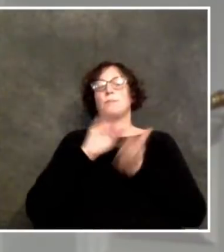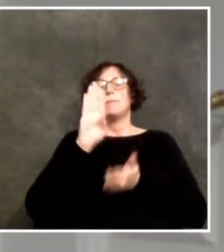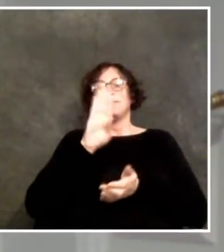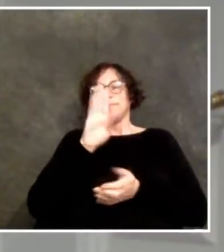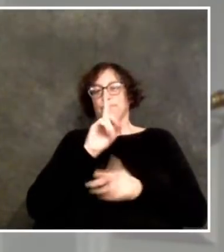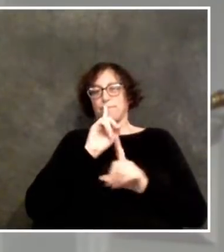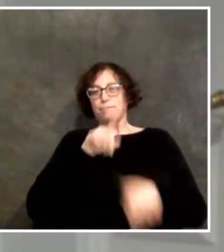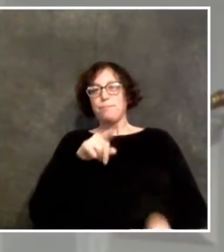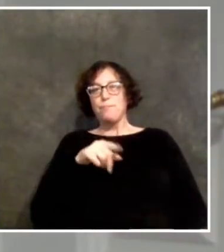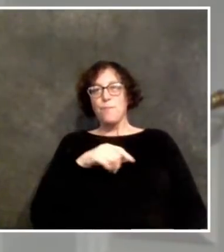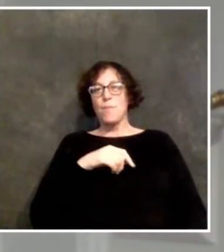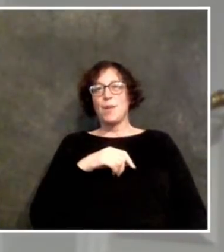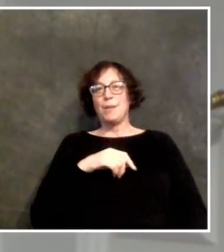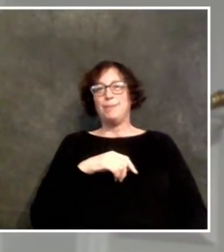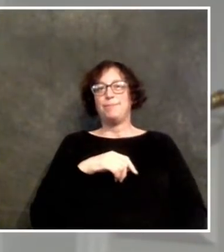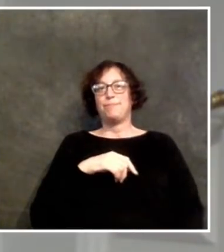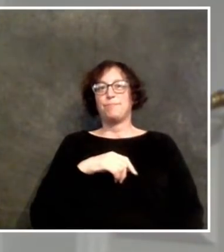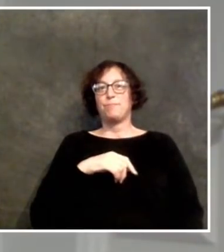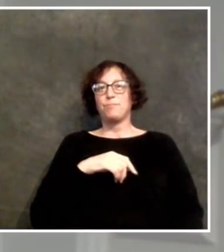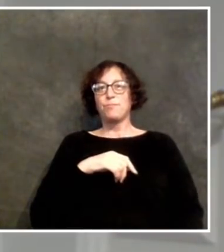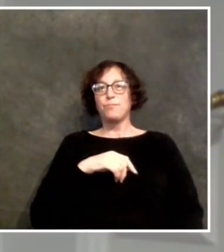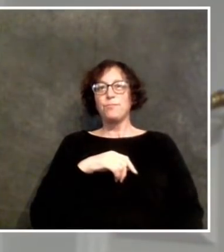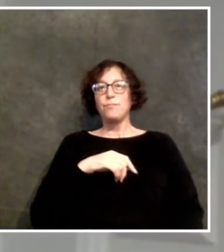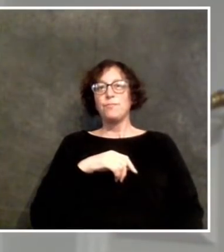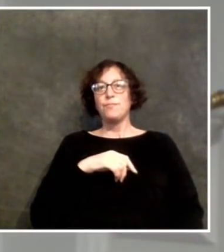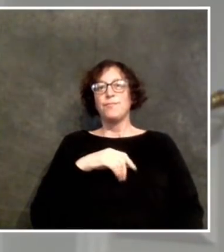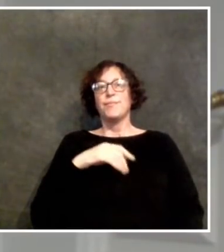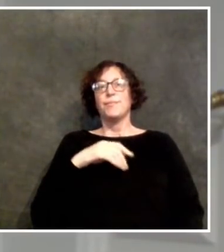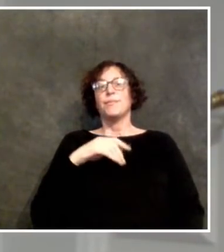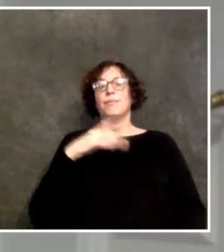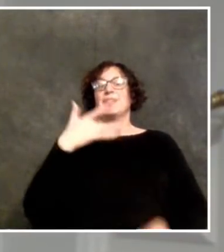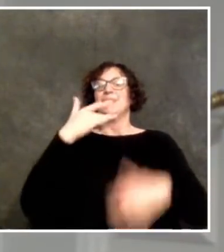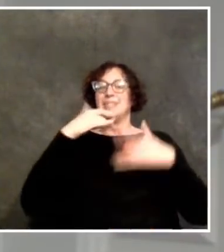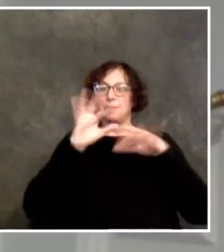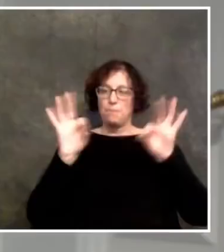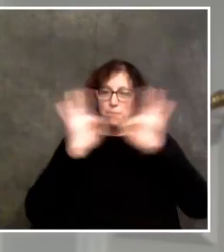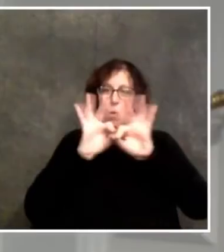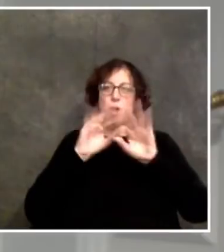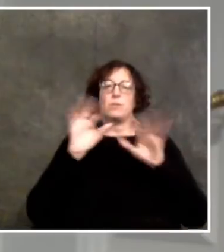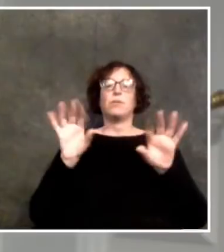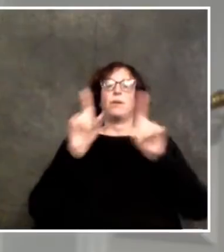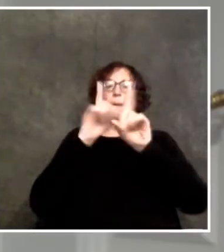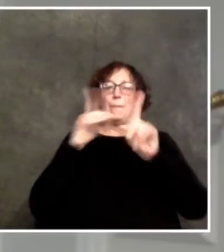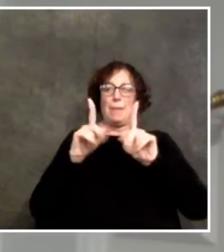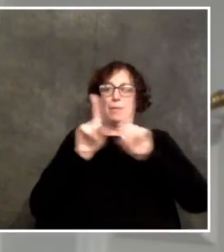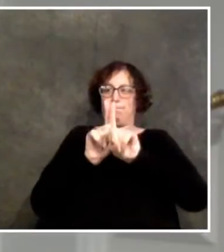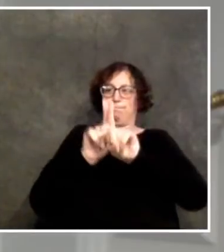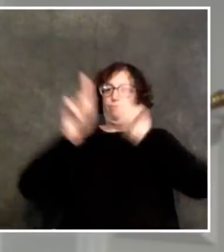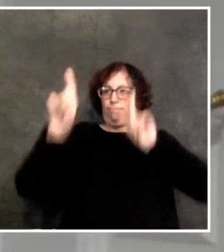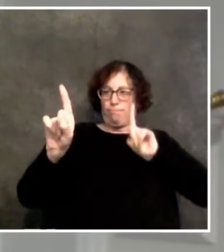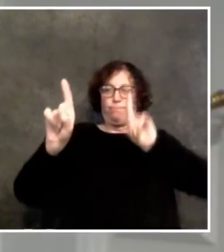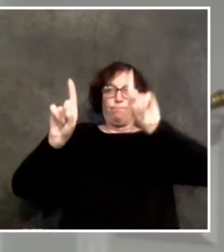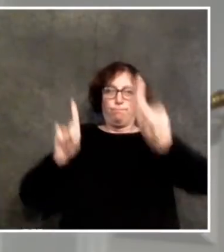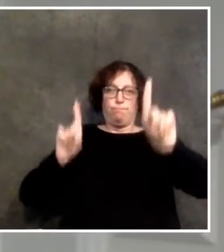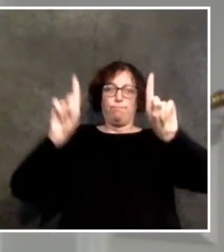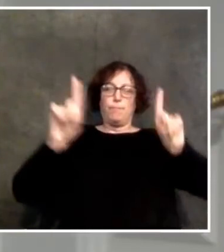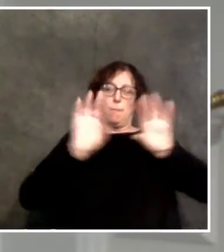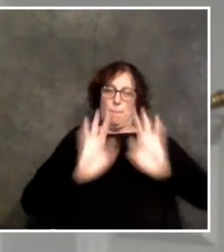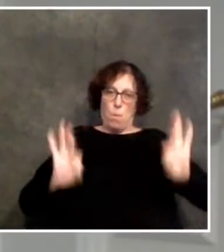think, each time we've given new guidance, it's another thing that people have needed to